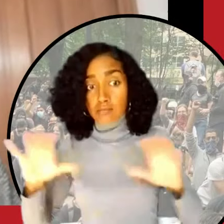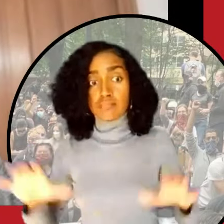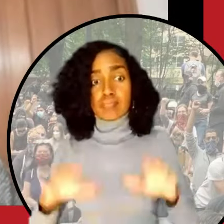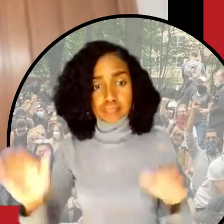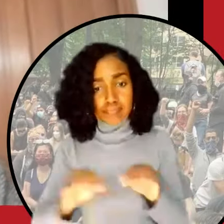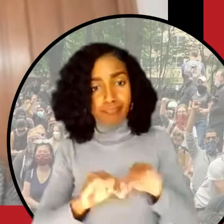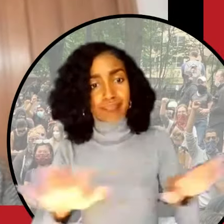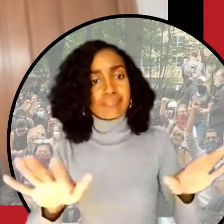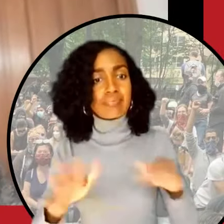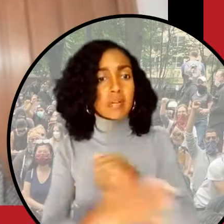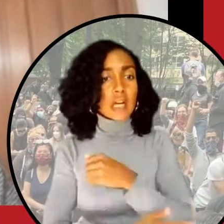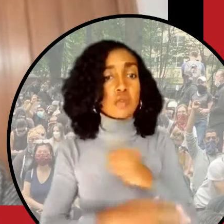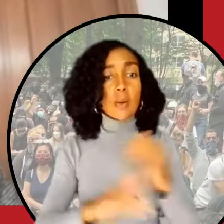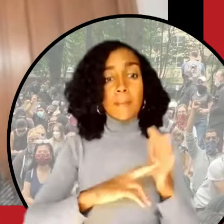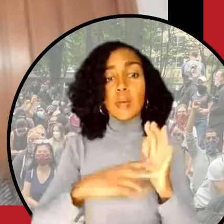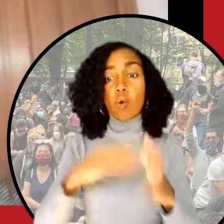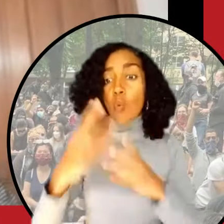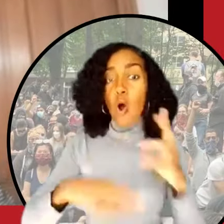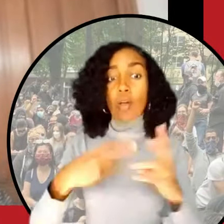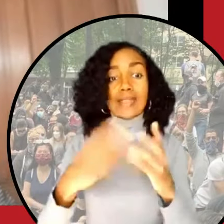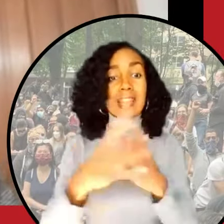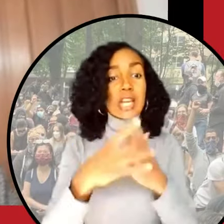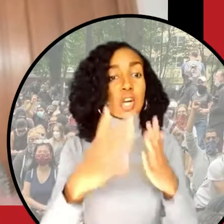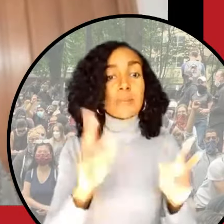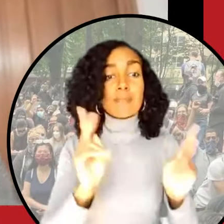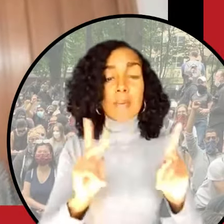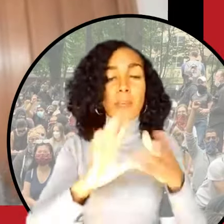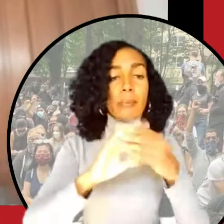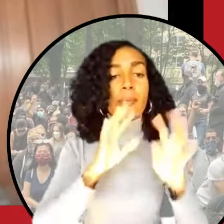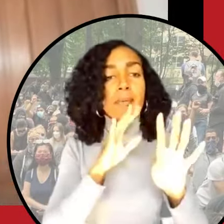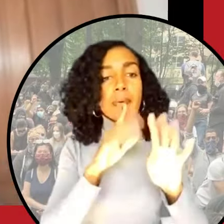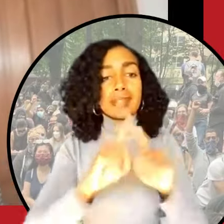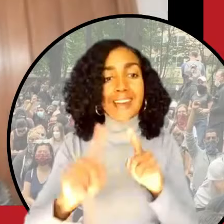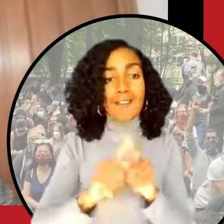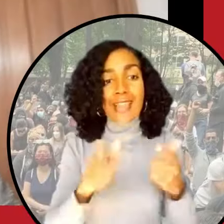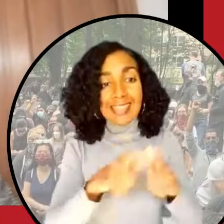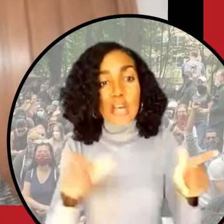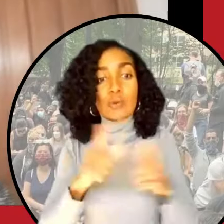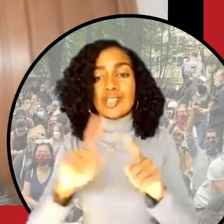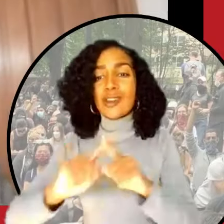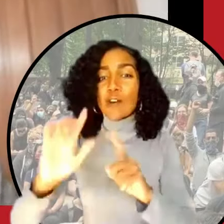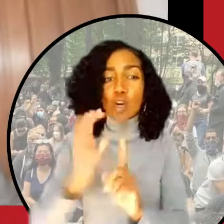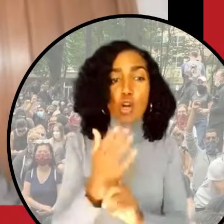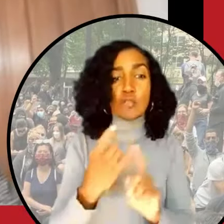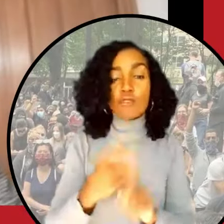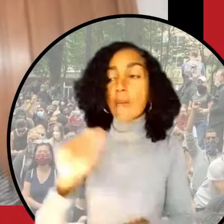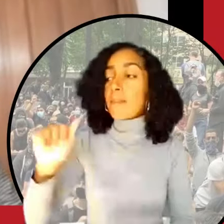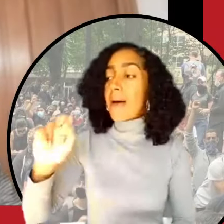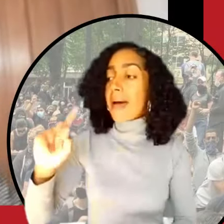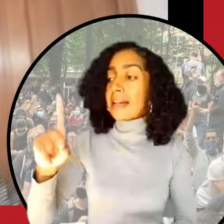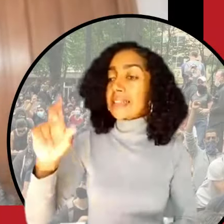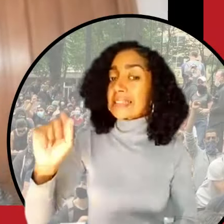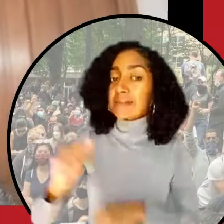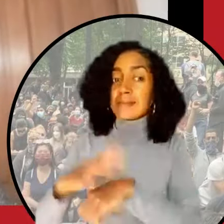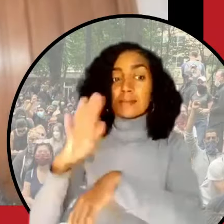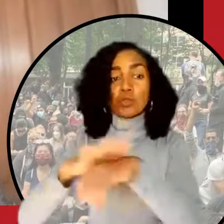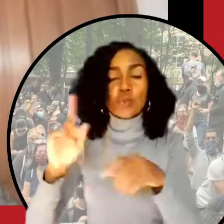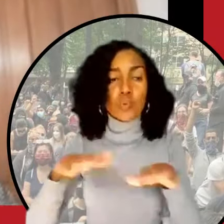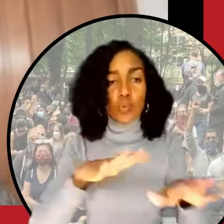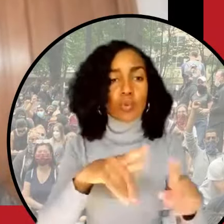people speaking different languages, different cultures, from the Andes to the Amazon, people that never met each other before,